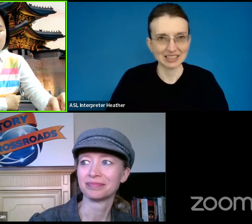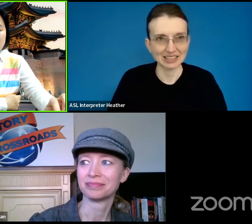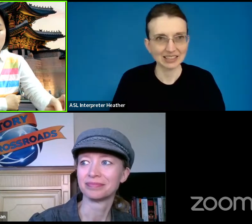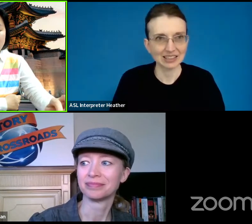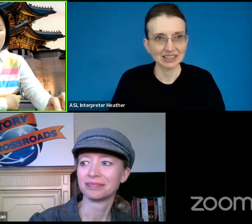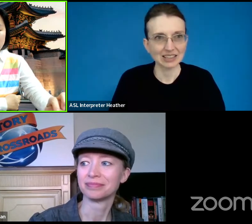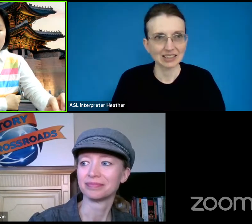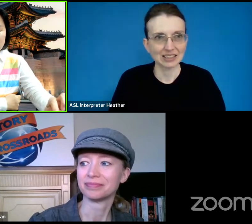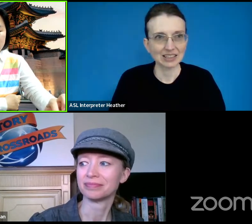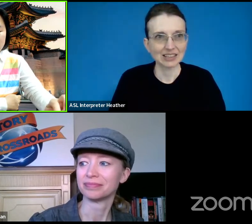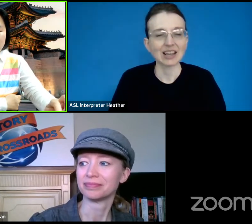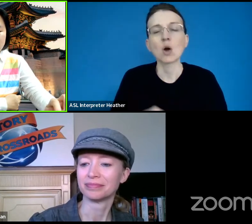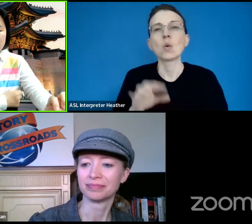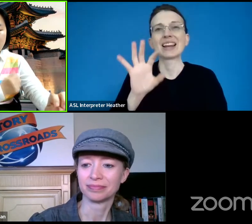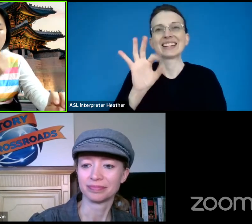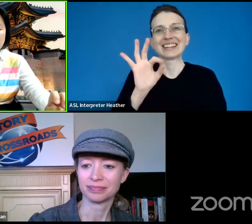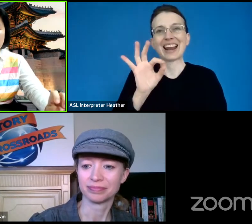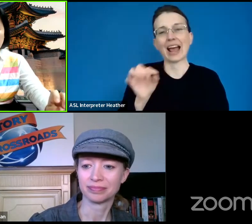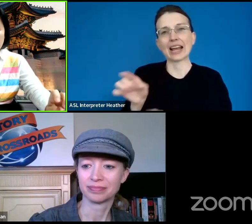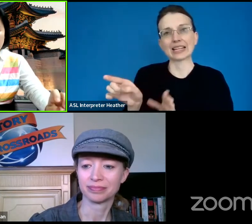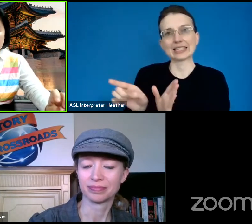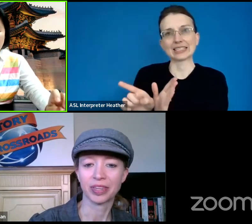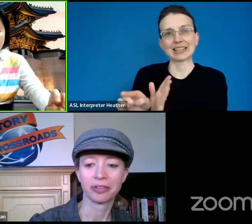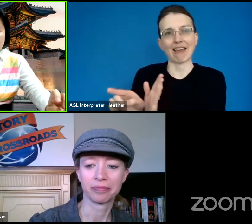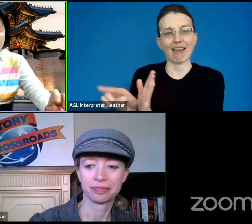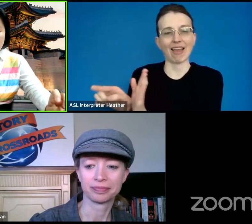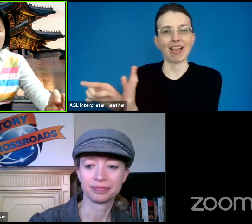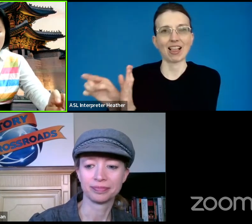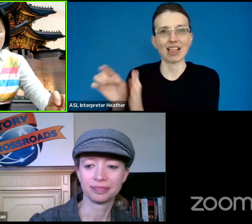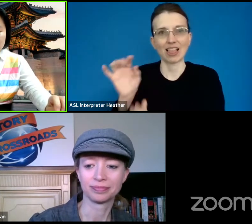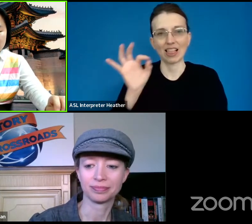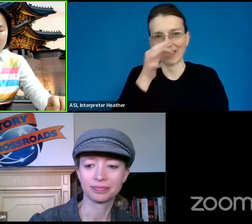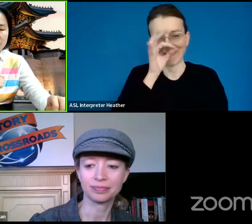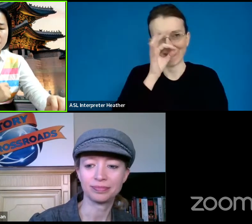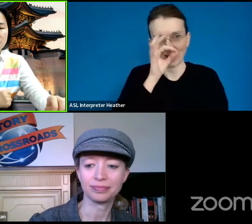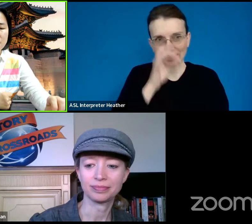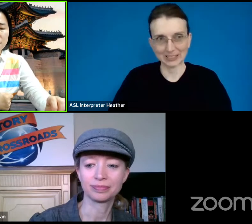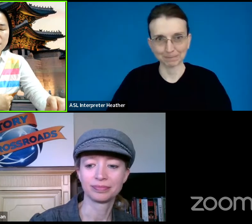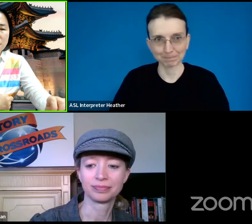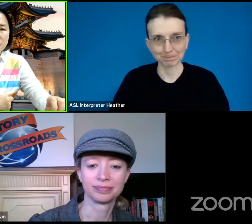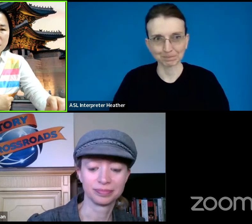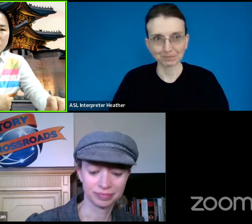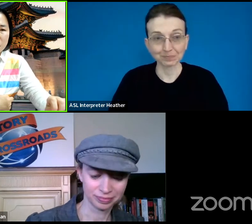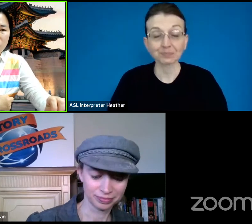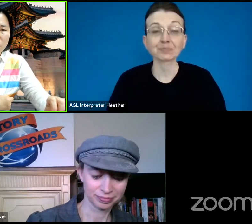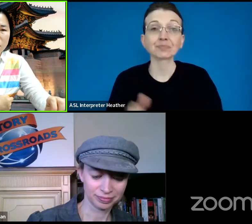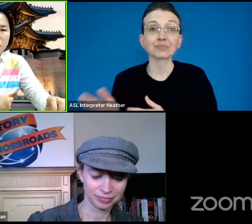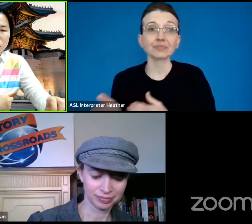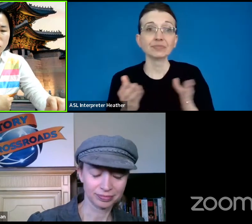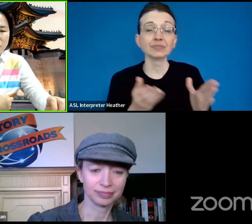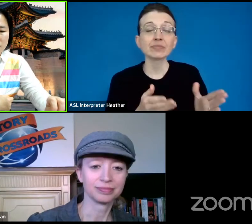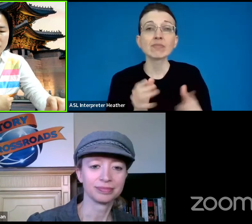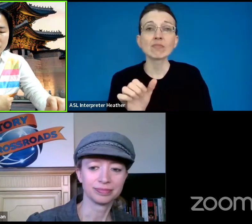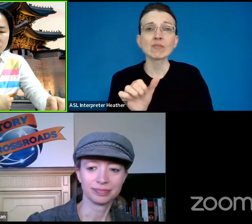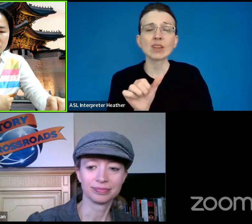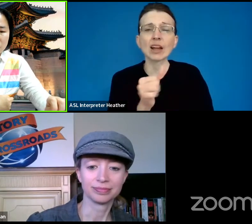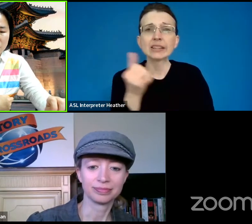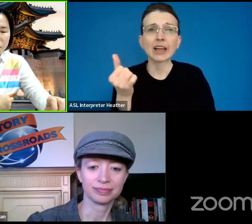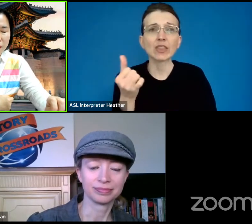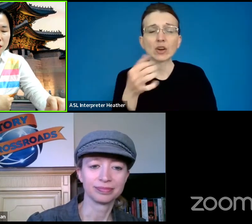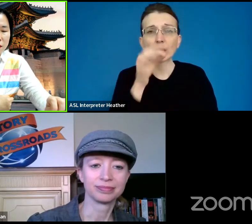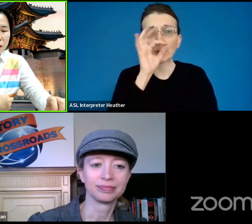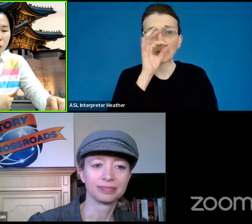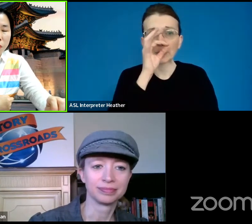And the dragon, the object of fear in Western folklore, is a symbol of